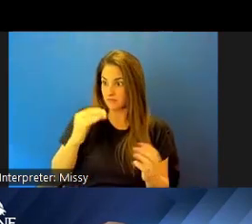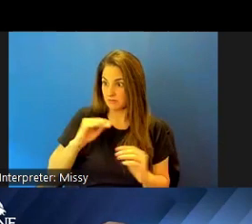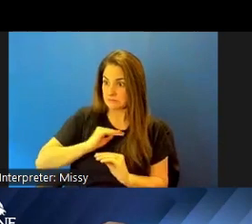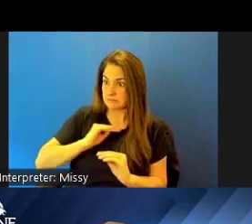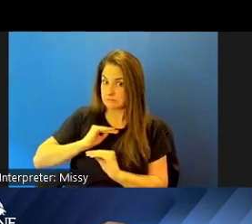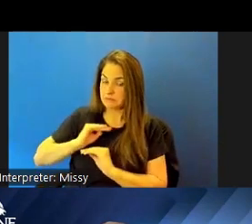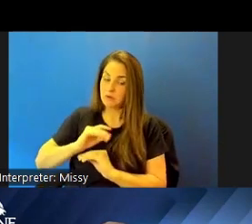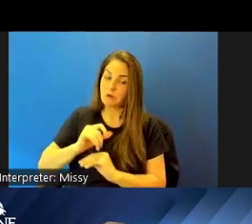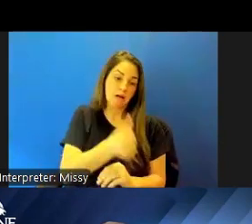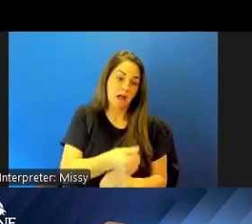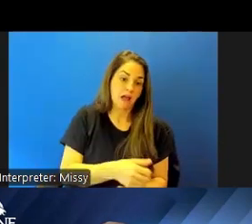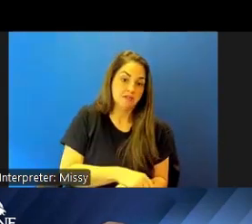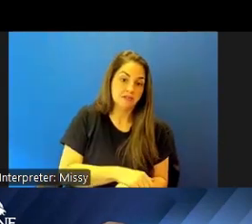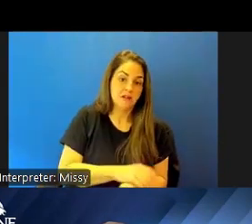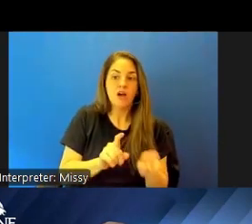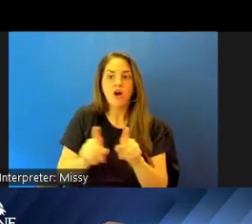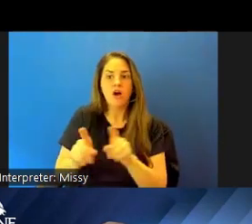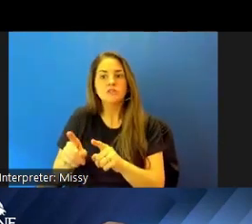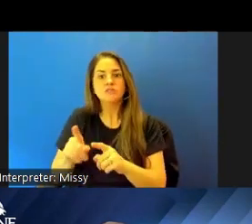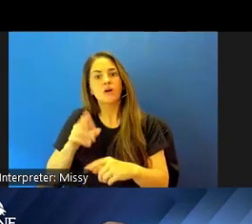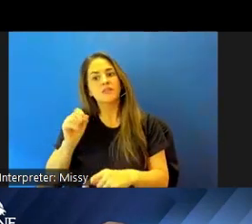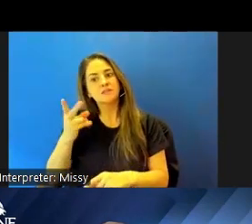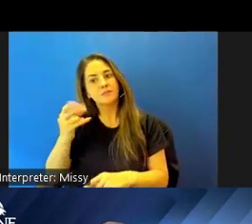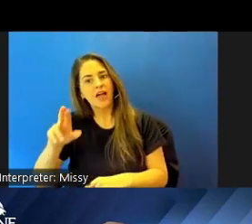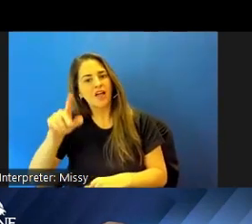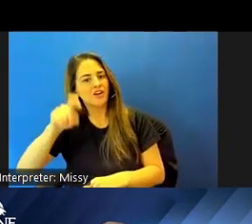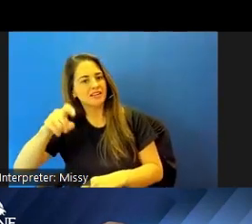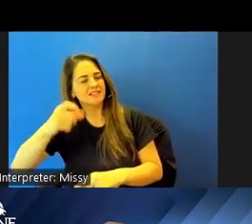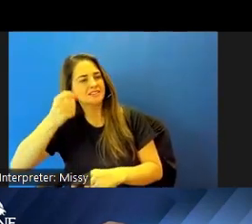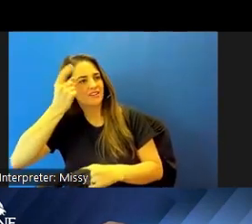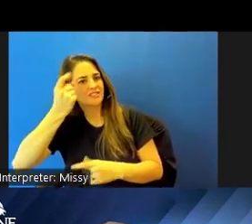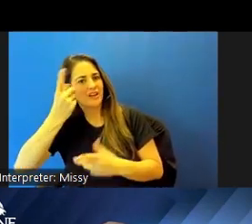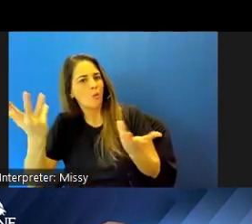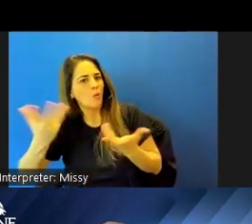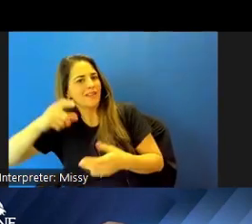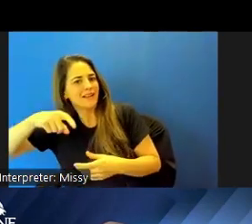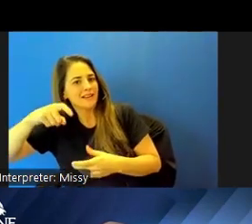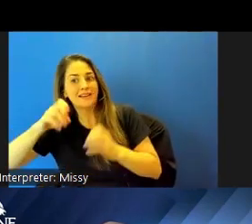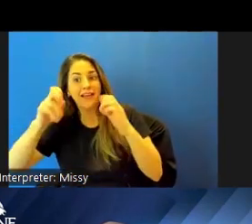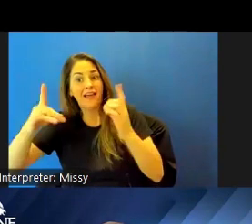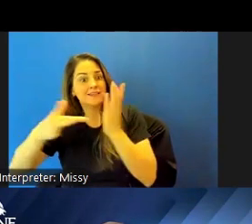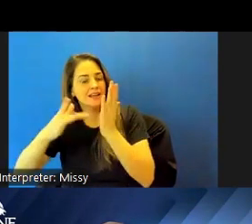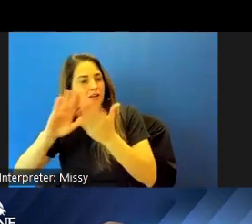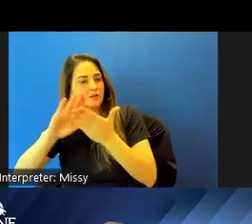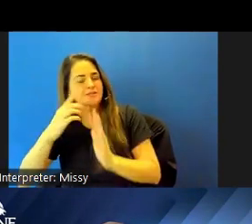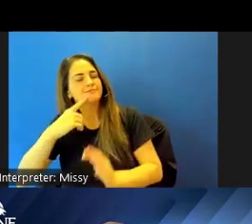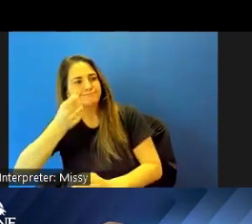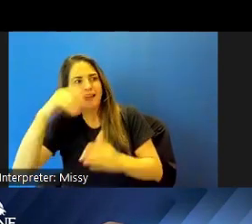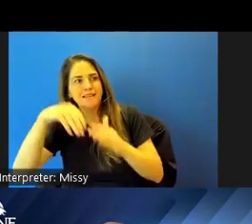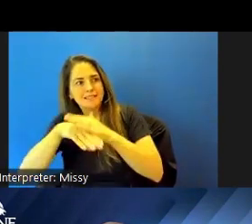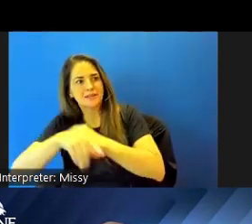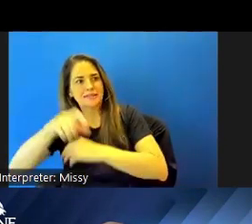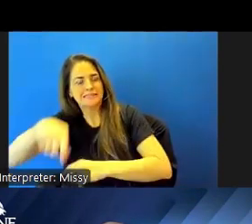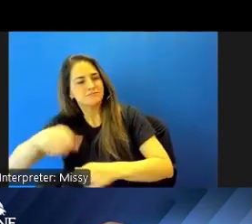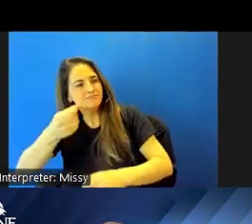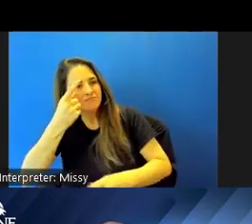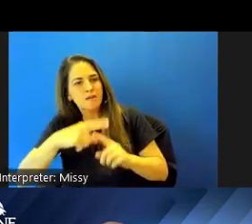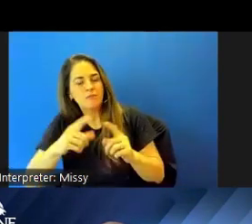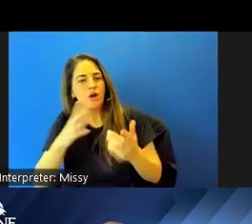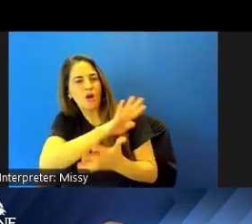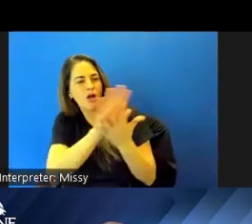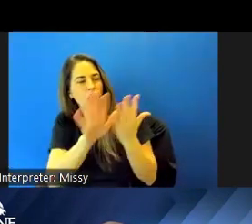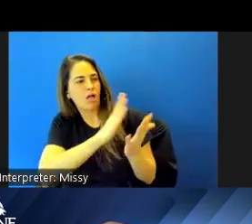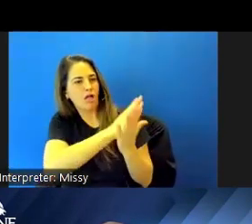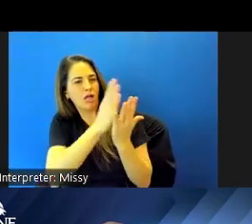to understand what institutions are asking. Because we also heard from the ed tech community saying, I get that accessibility is a priority, but all of you have a different